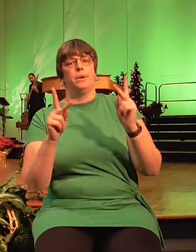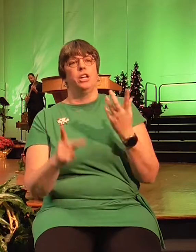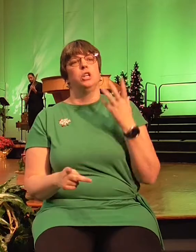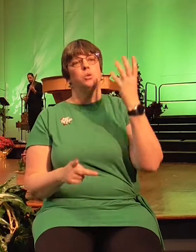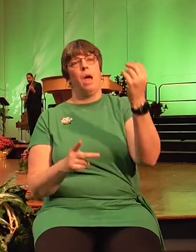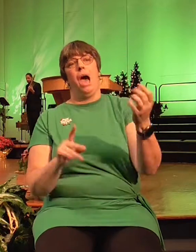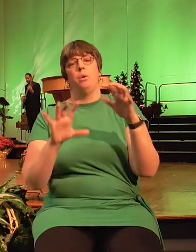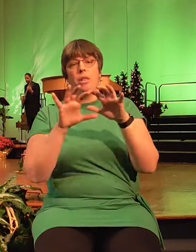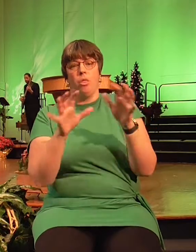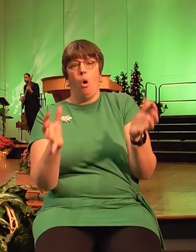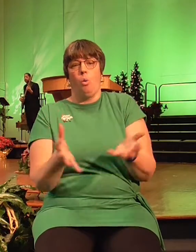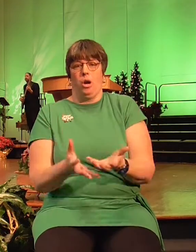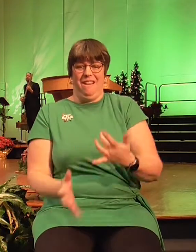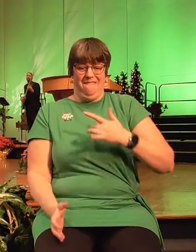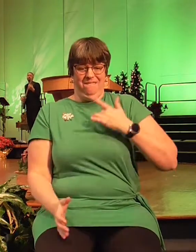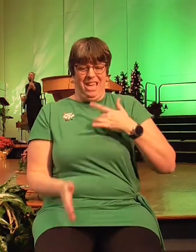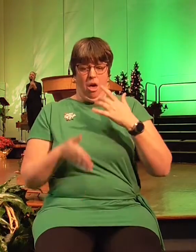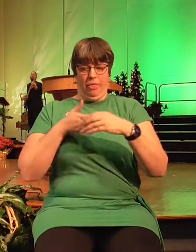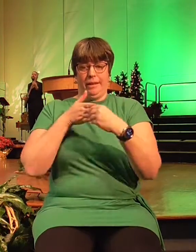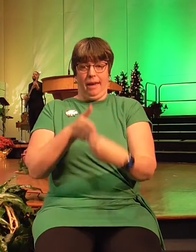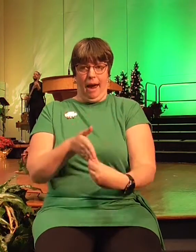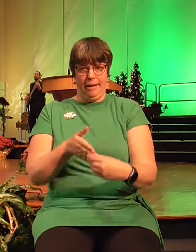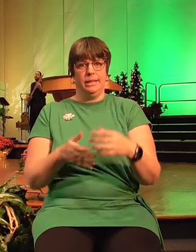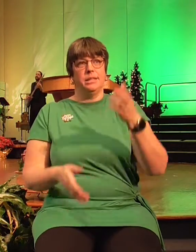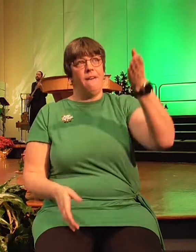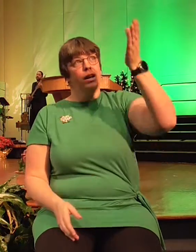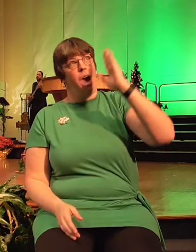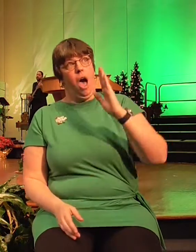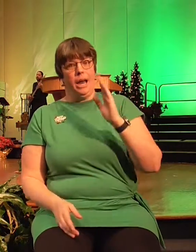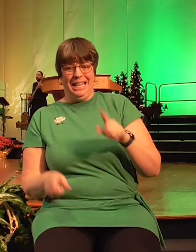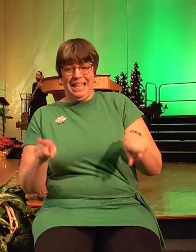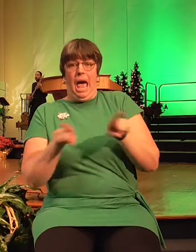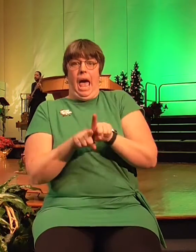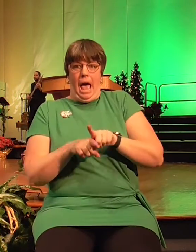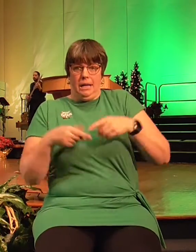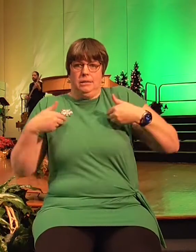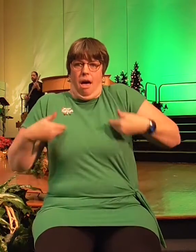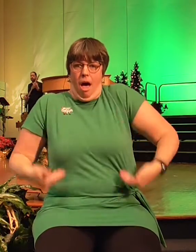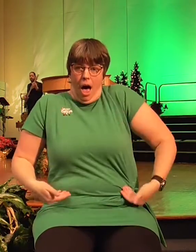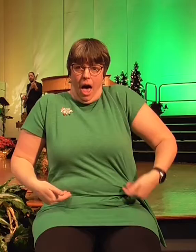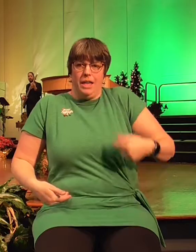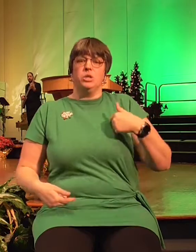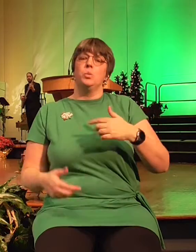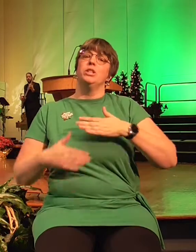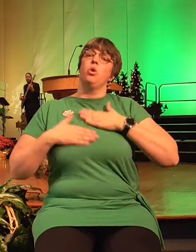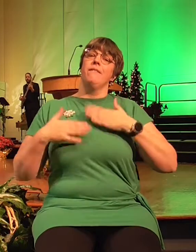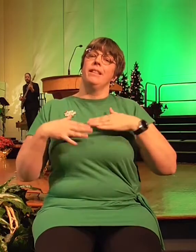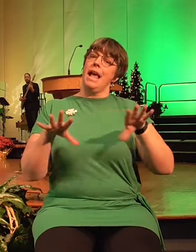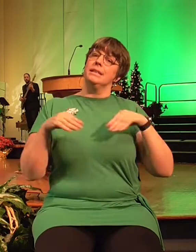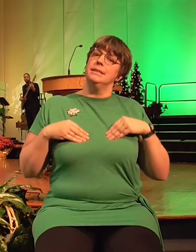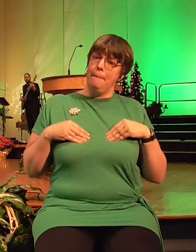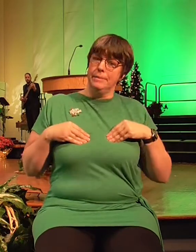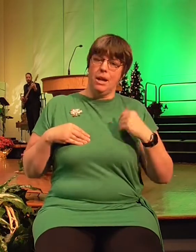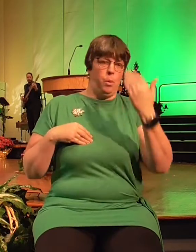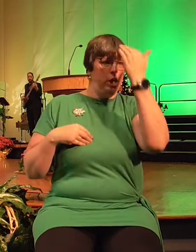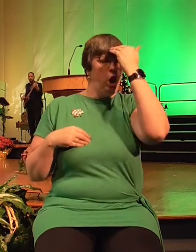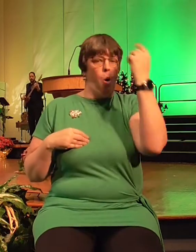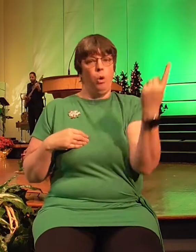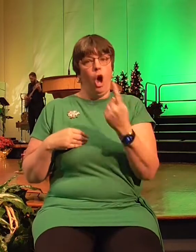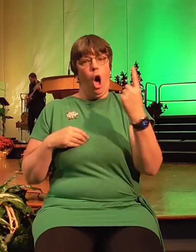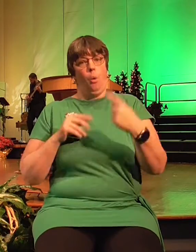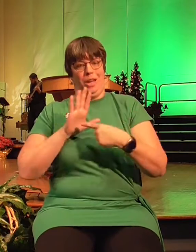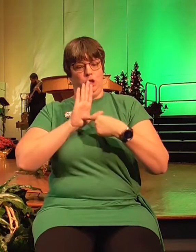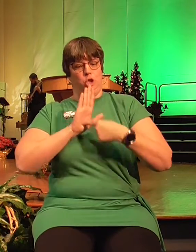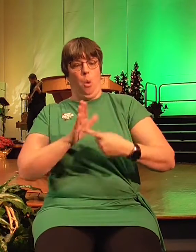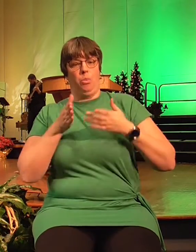the world and feel the guidance and be the guidance that God is as us. We joyfully accept this, knowing that we are always shown